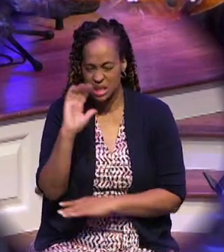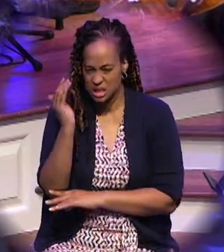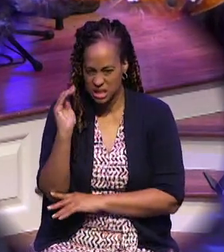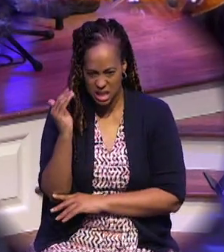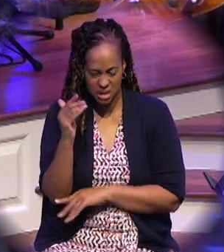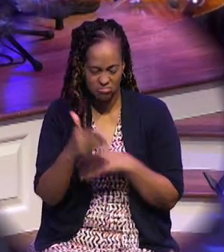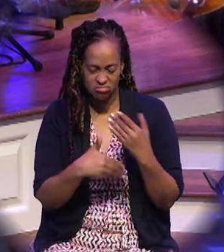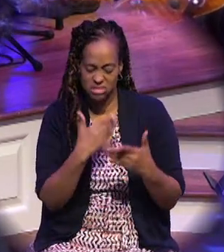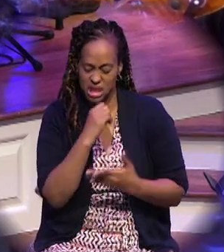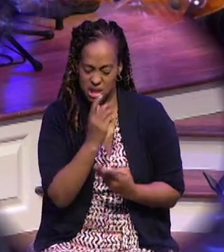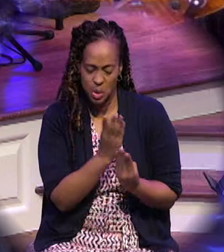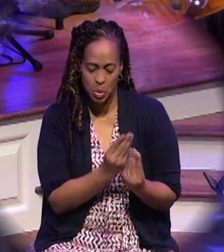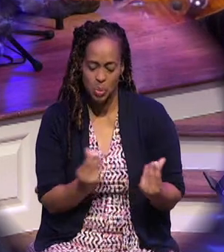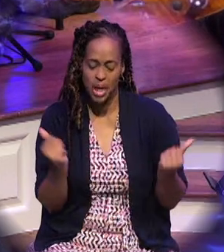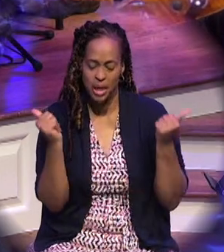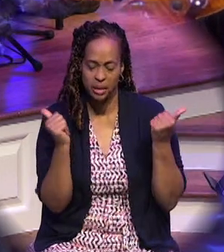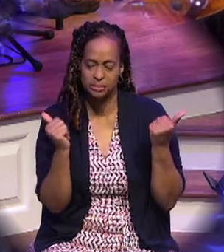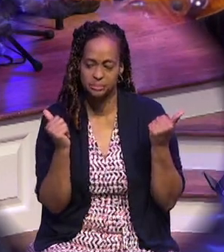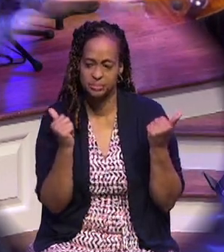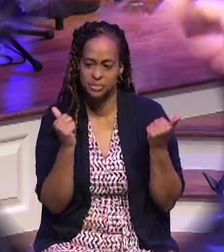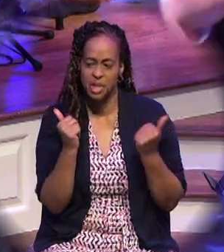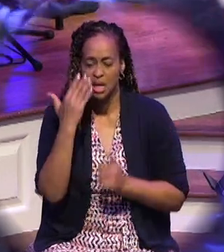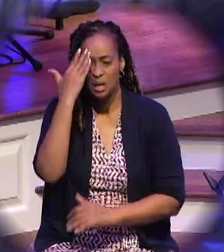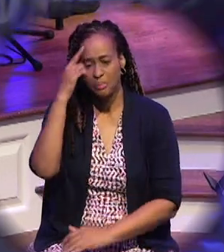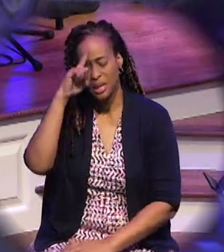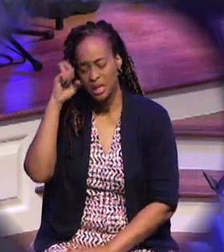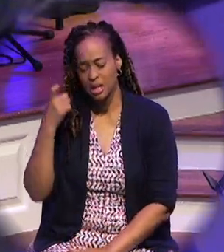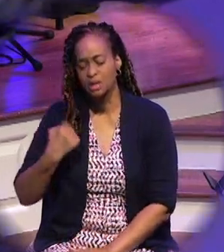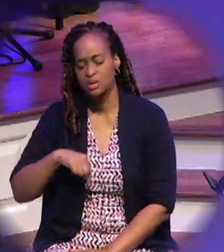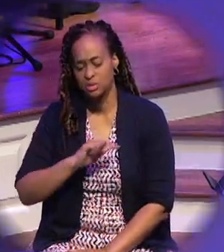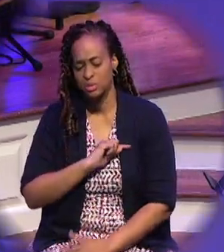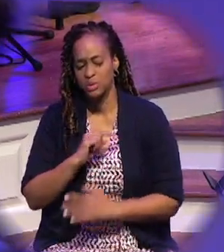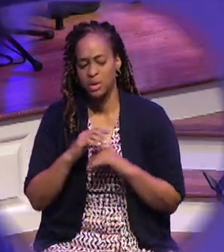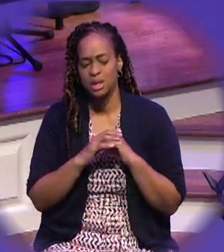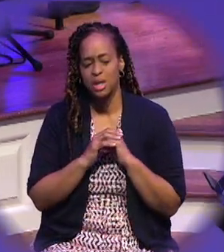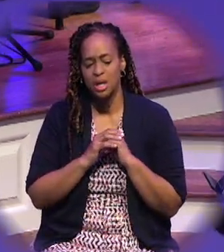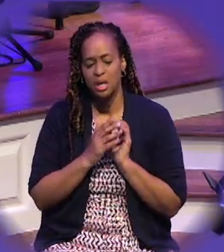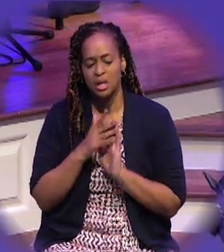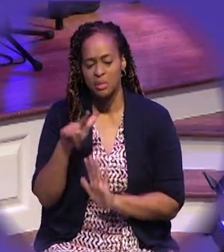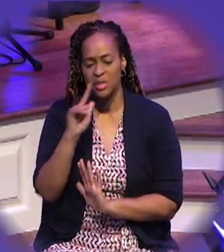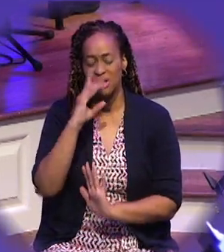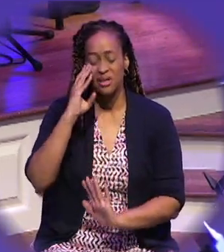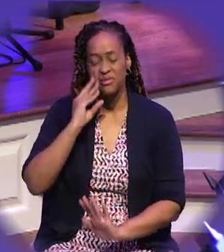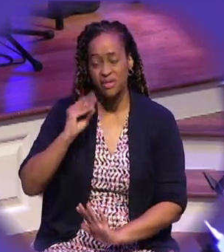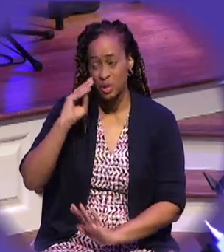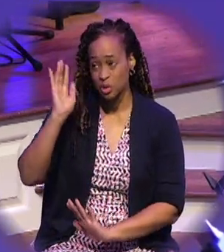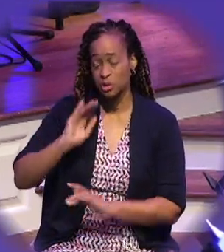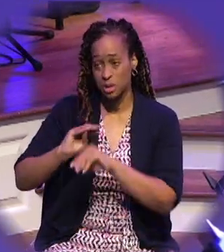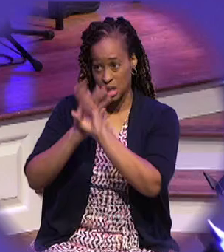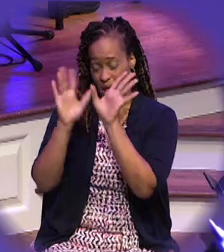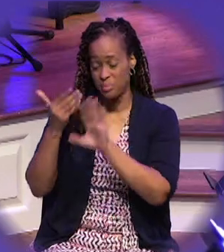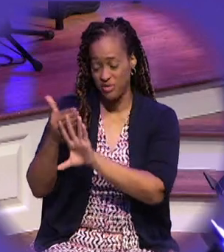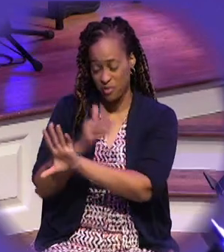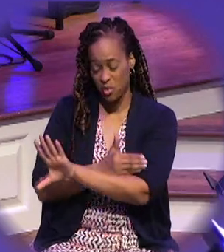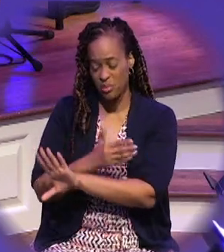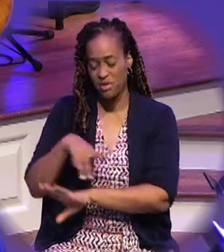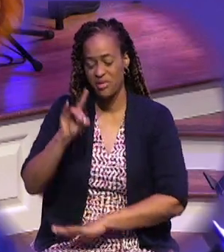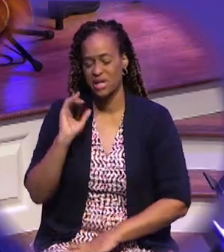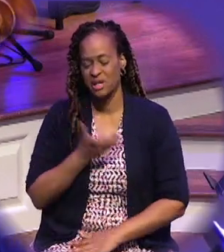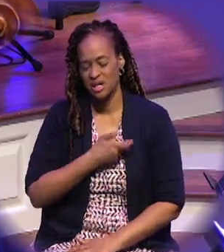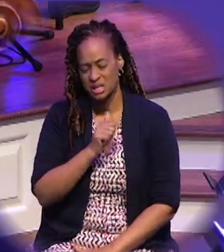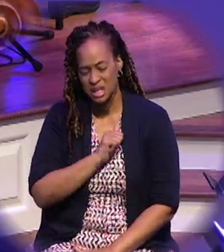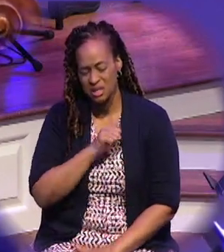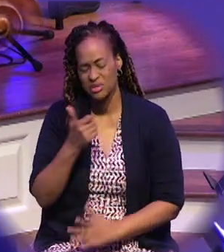go away. And because we've known a little bit of the light, we find ourselves falling